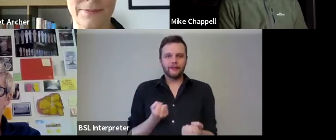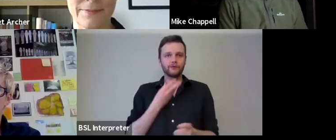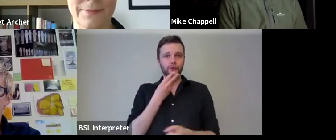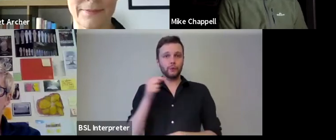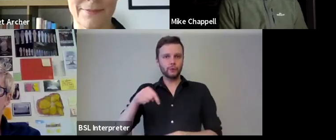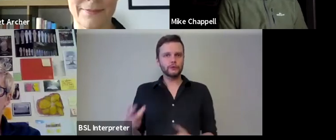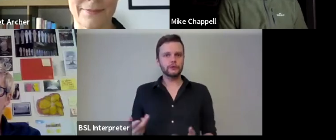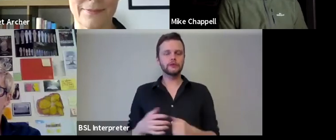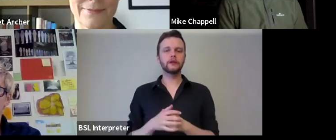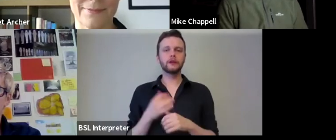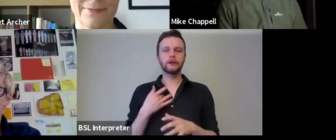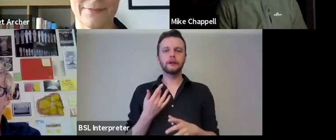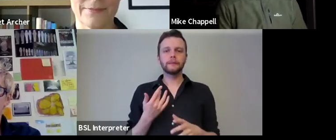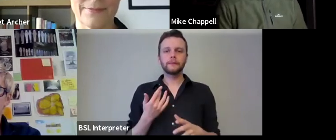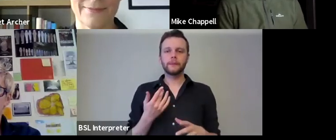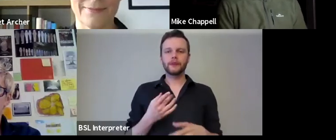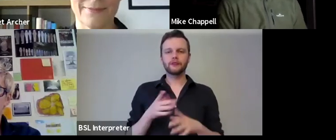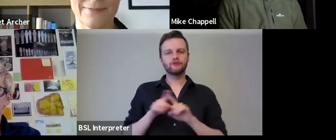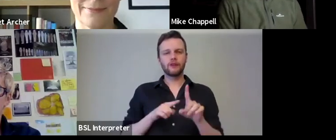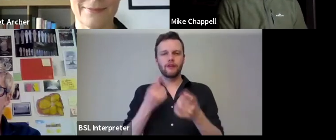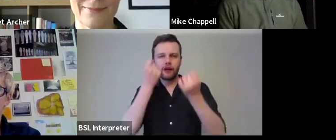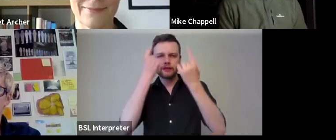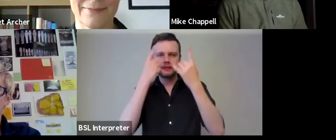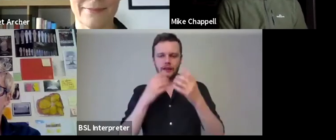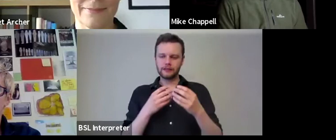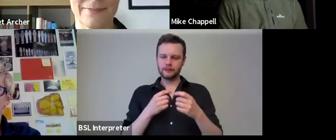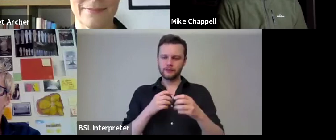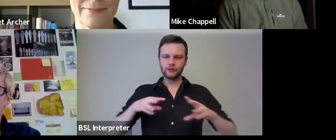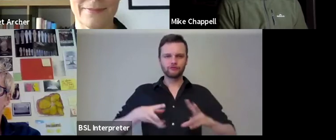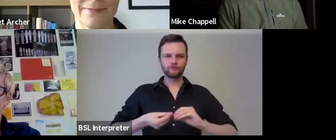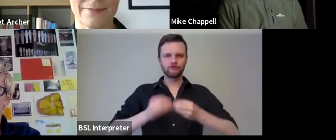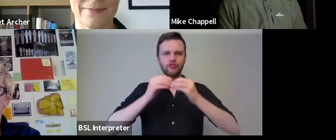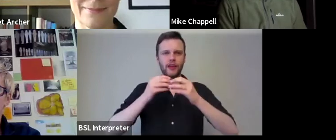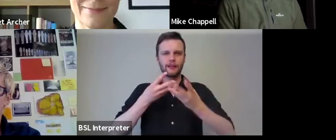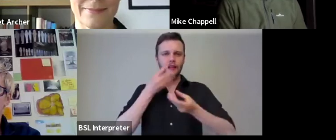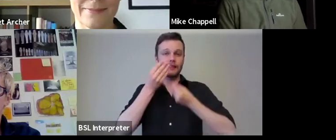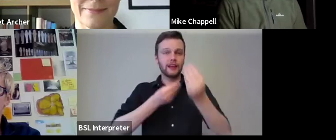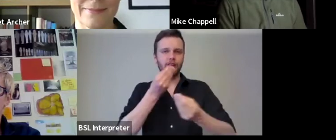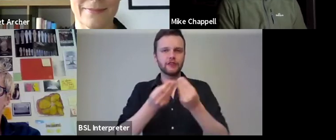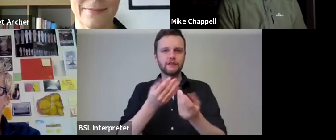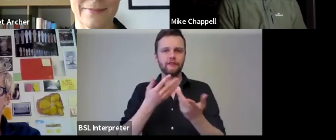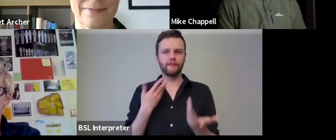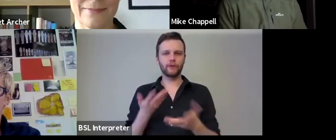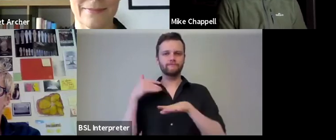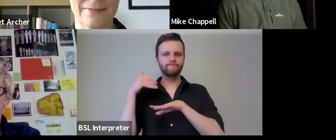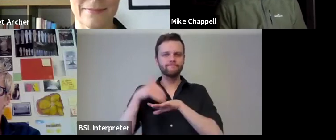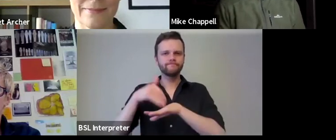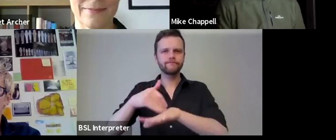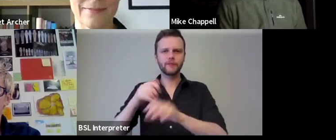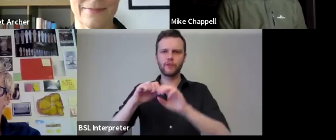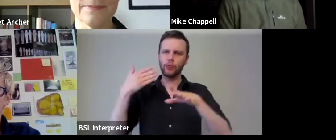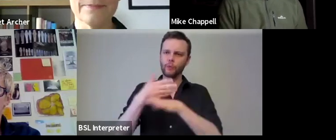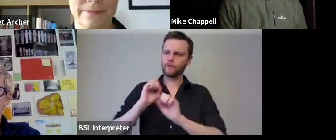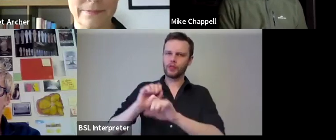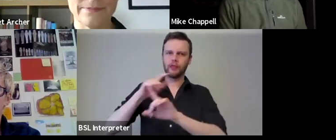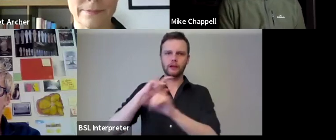To understand and really create narratives to explain the impact of their work on their